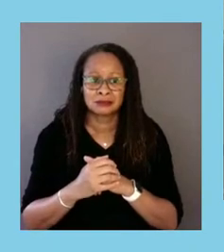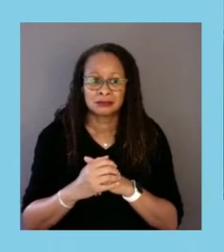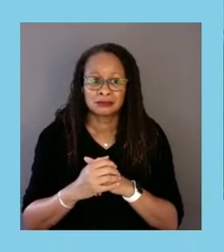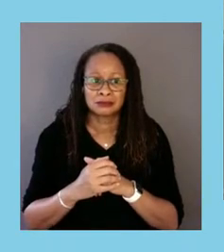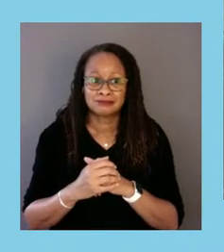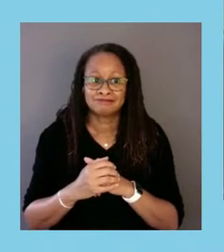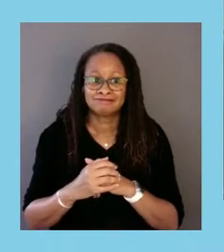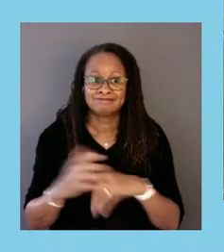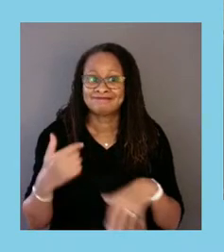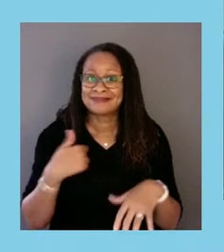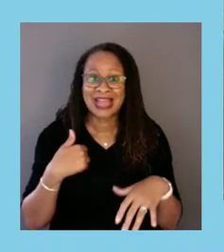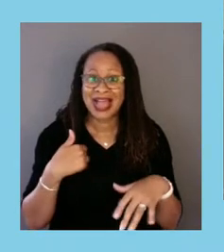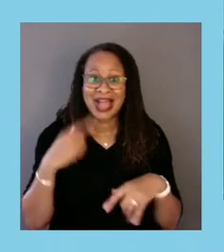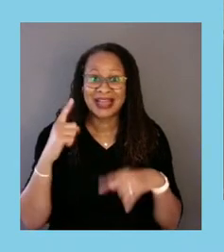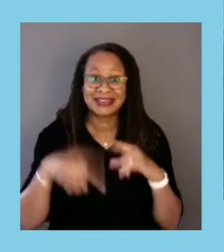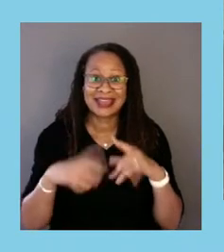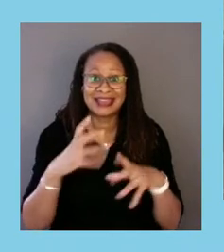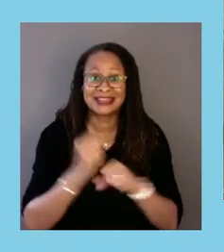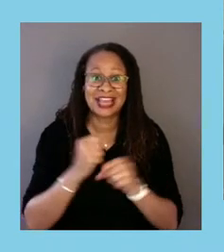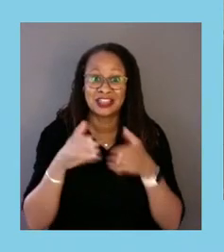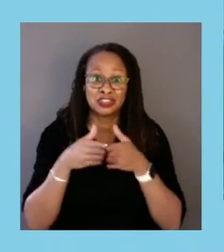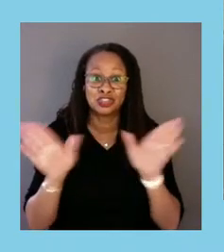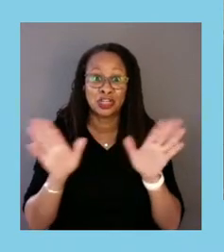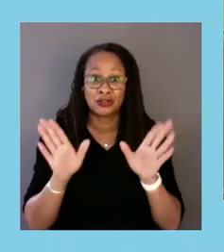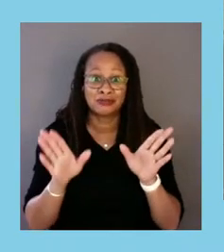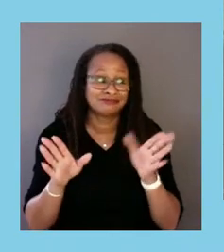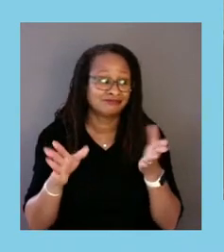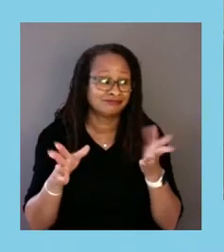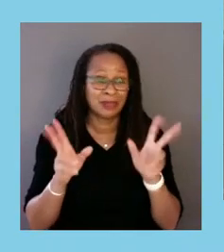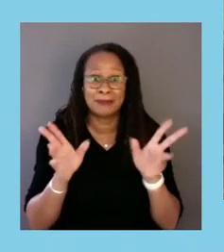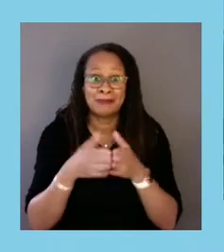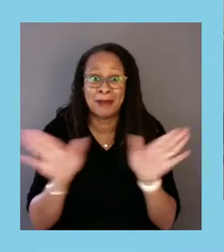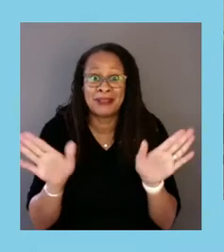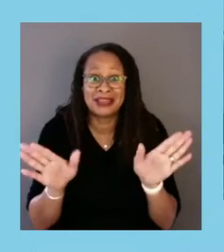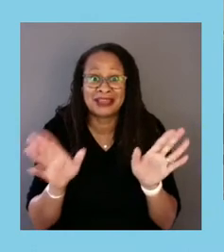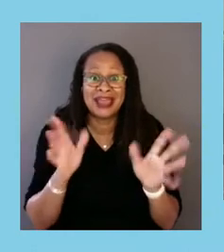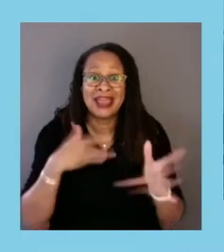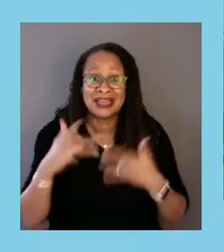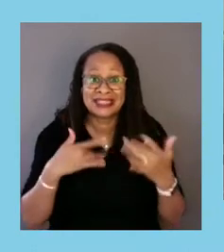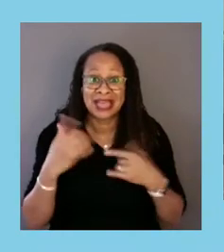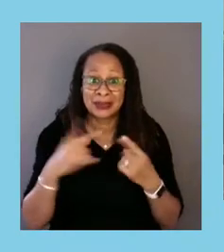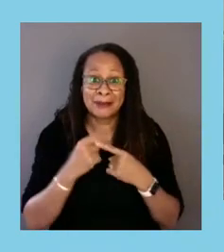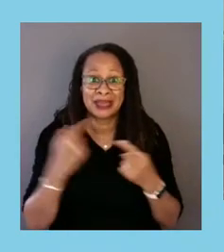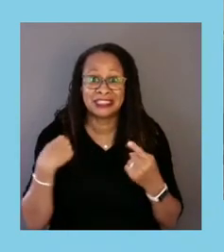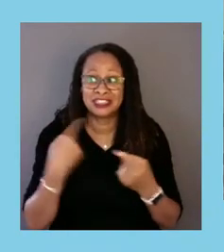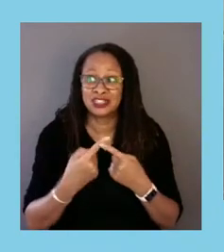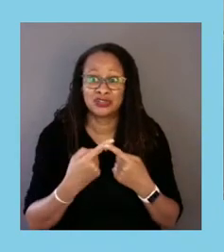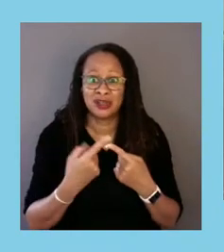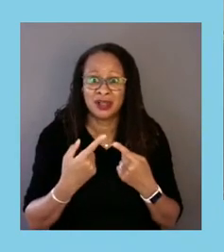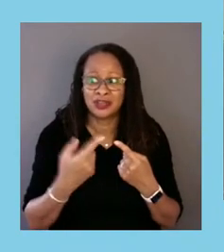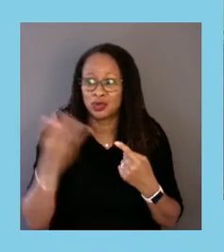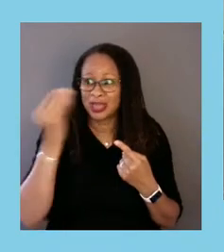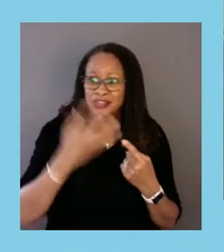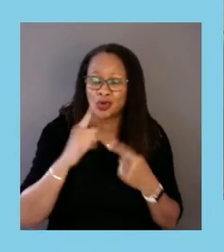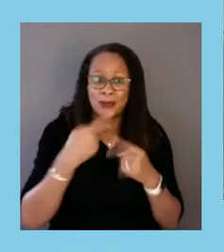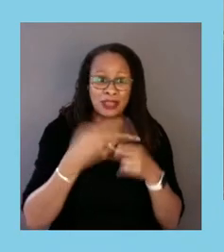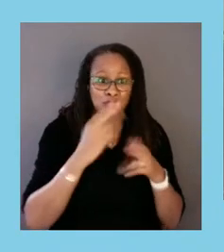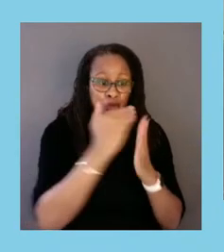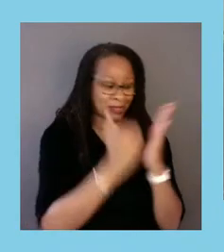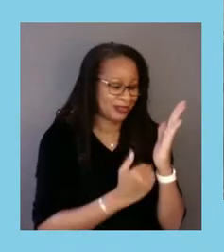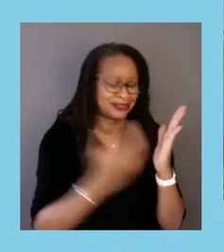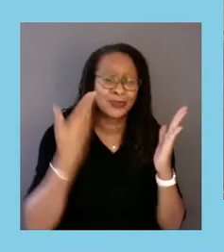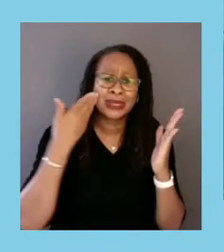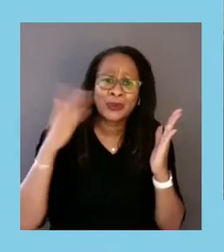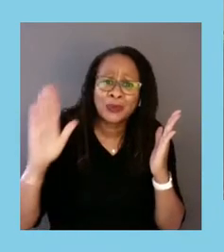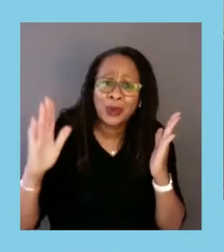I can't get the general public excited about it if I don't know about them till you're down to the short list, you know, because we don't know what's even